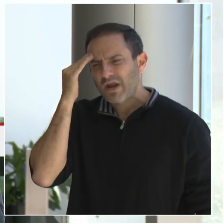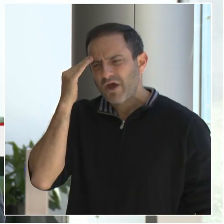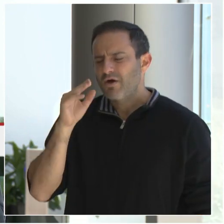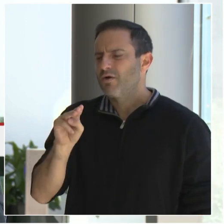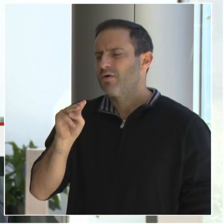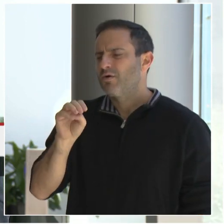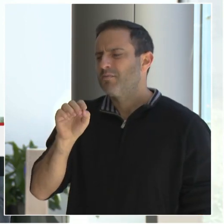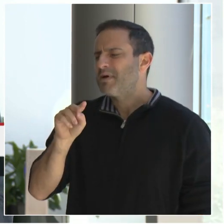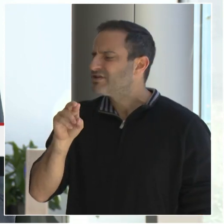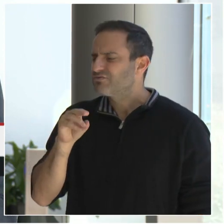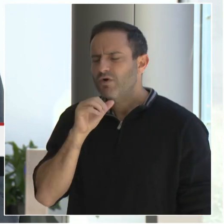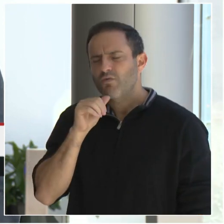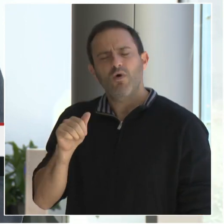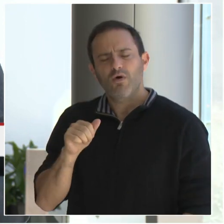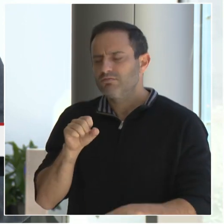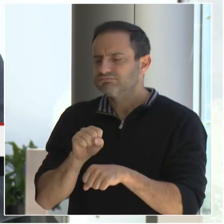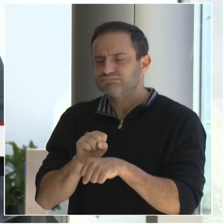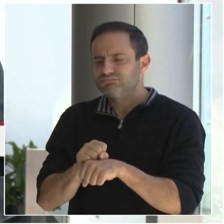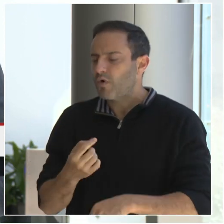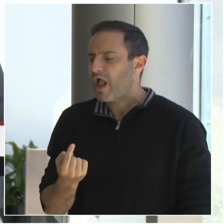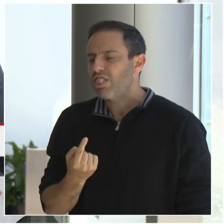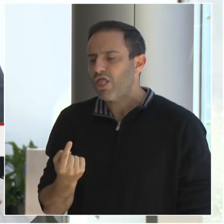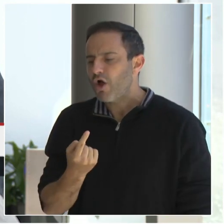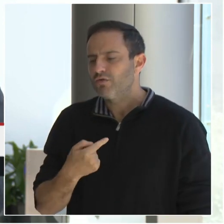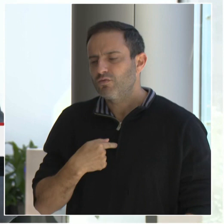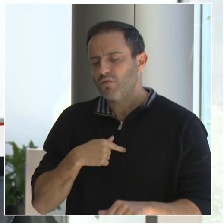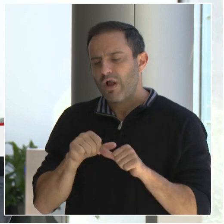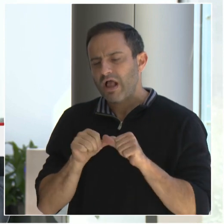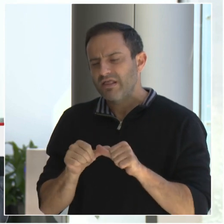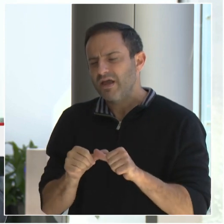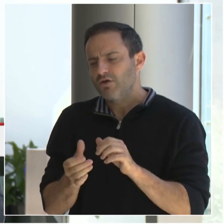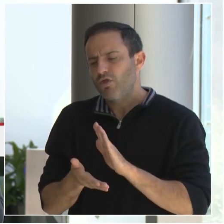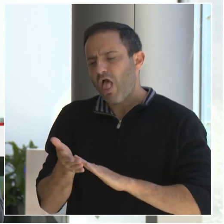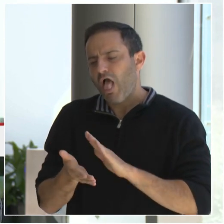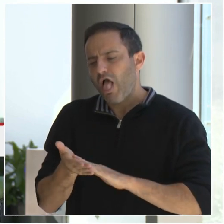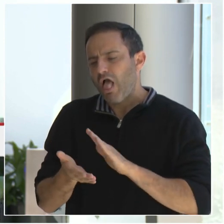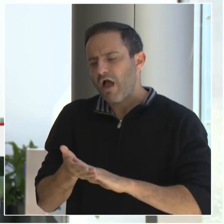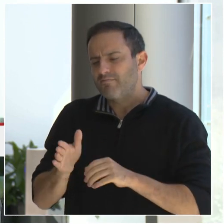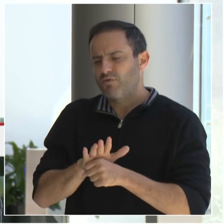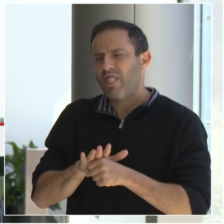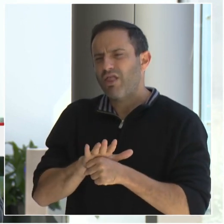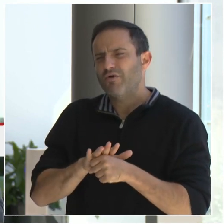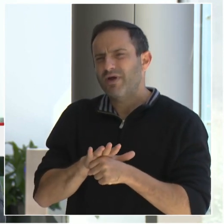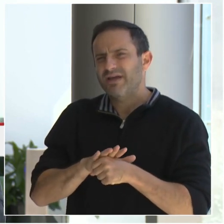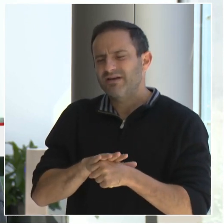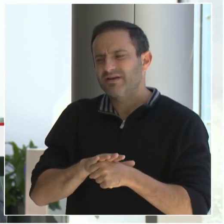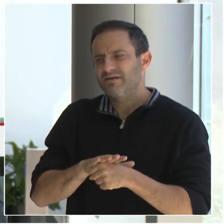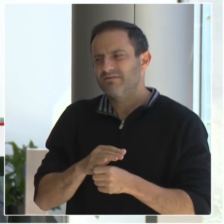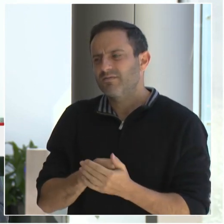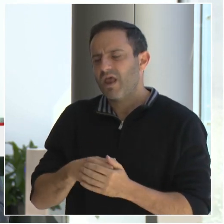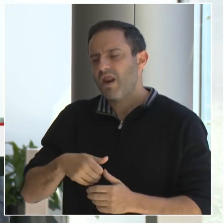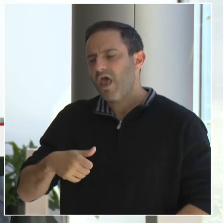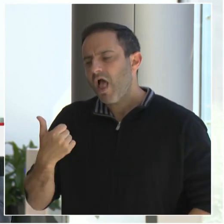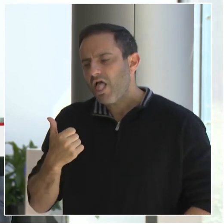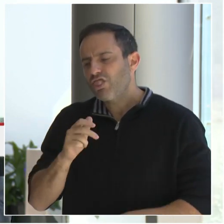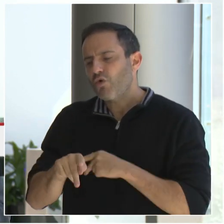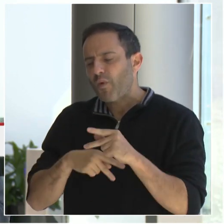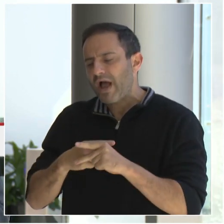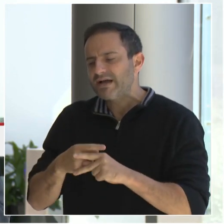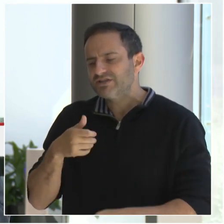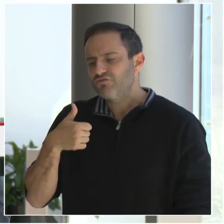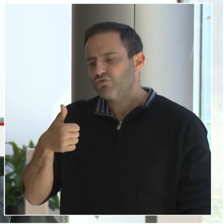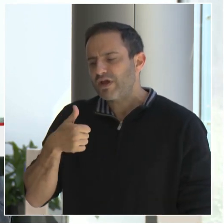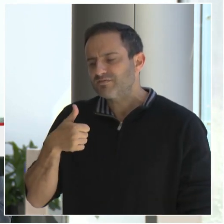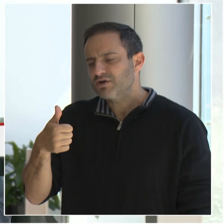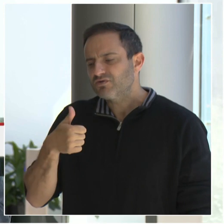alone, that we will continue to fund and operate locally other means of transportation that complement